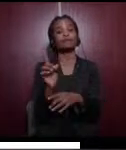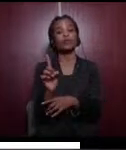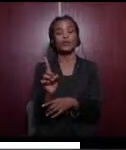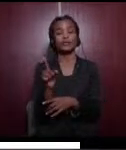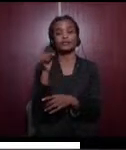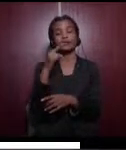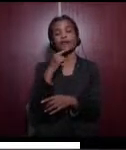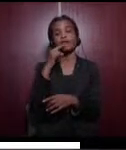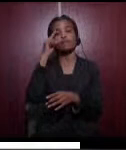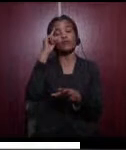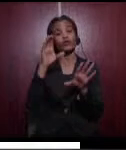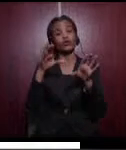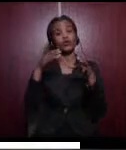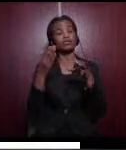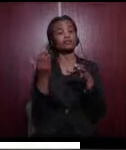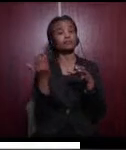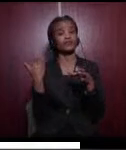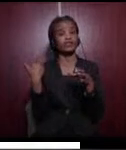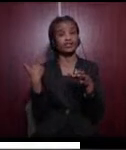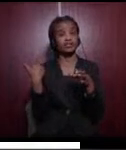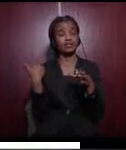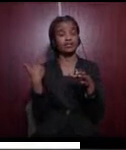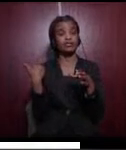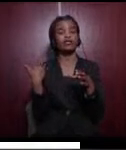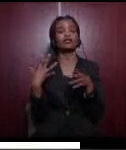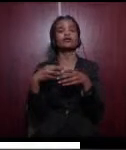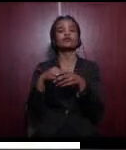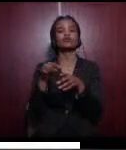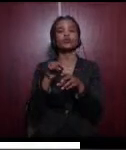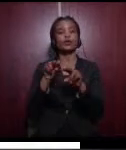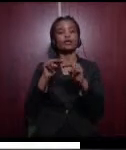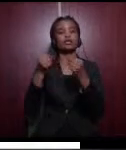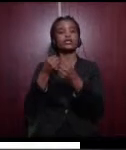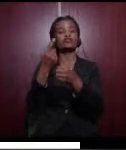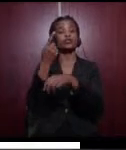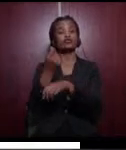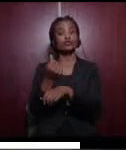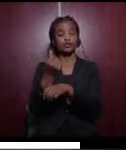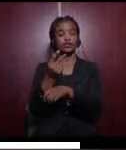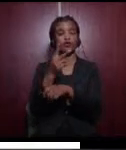committees previously, including the National Treasury and Auditor General,